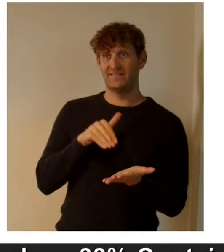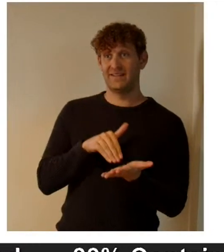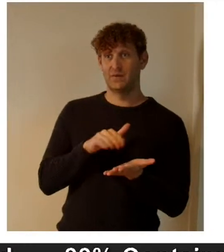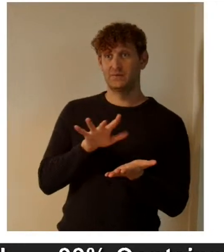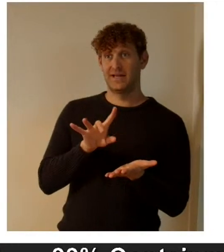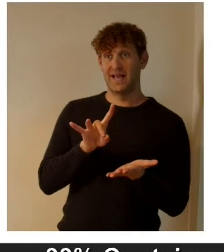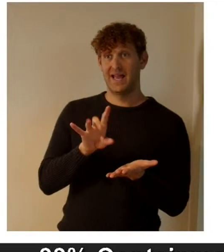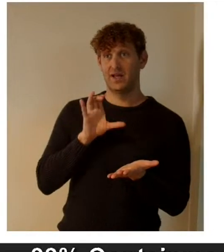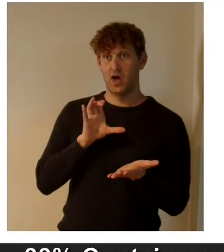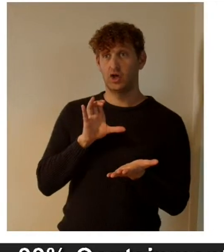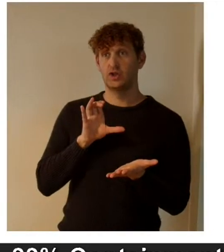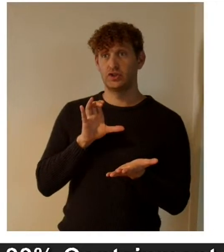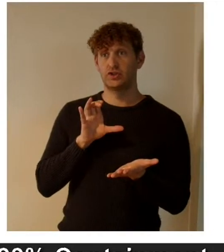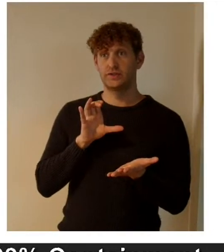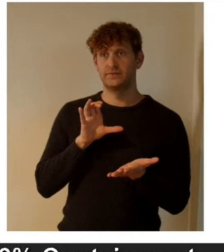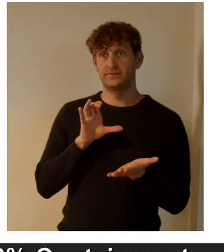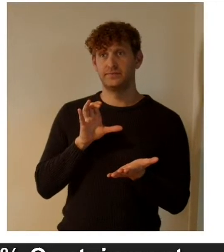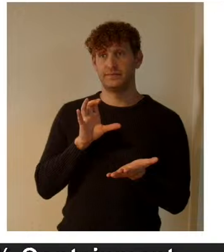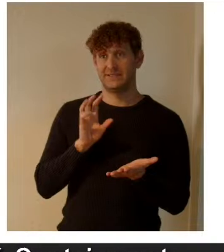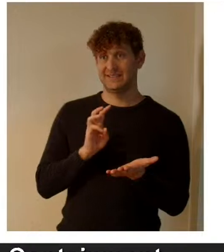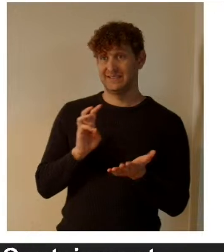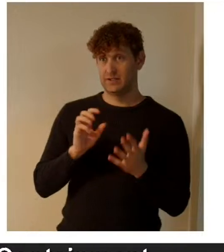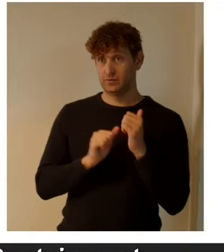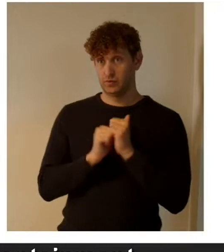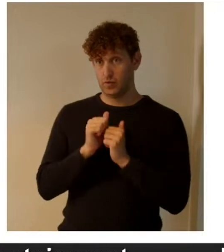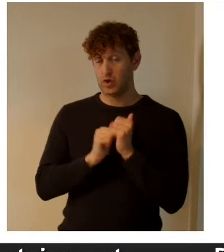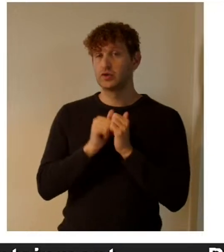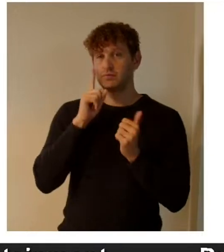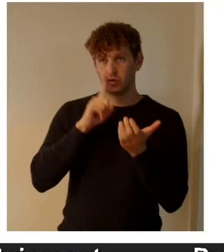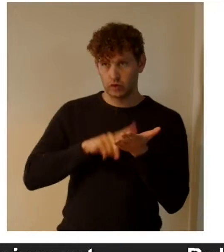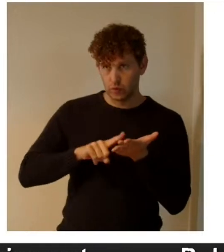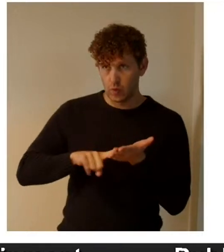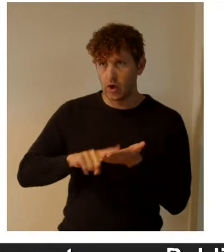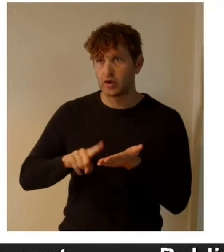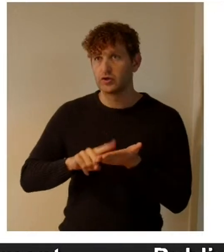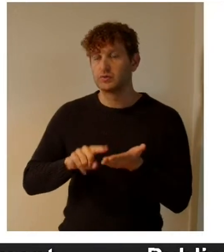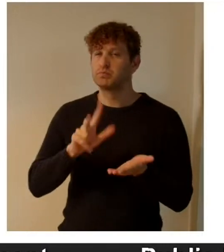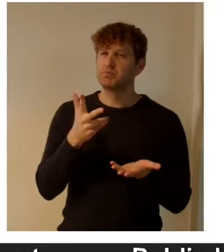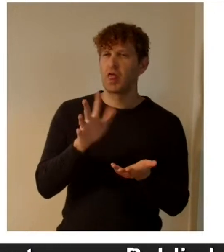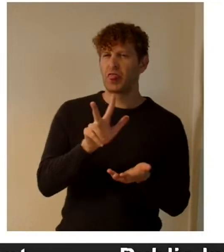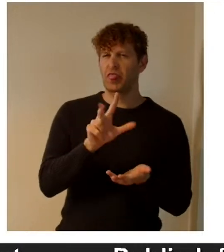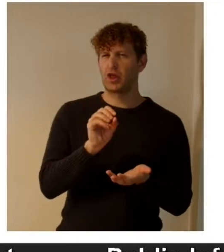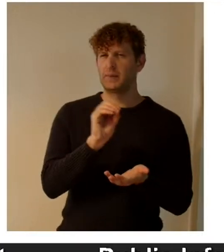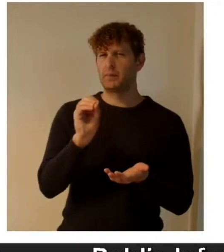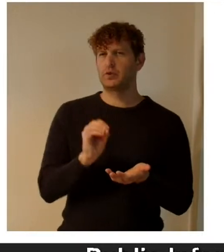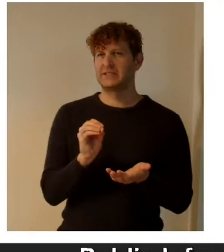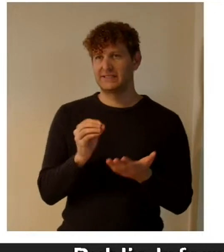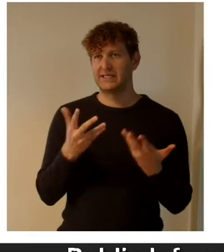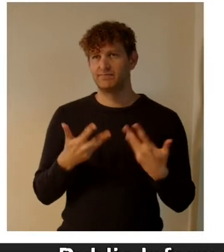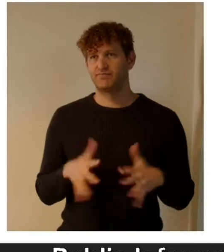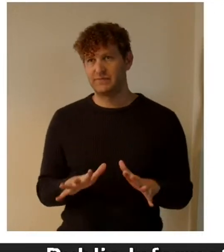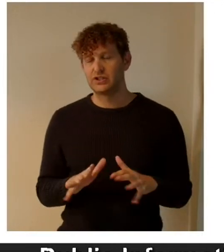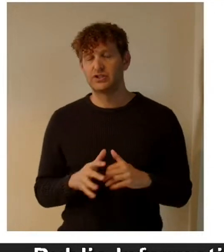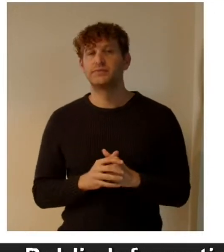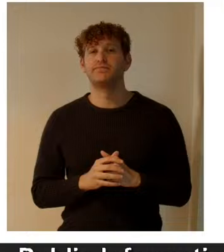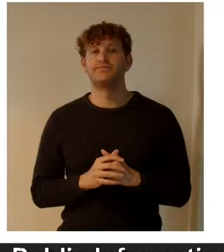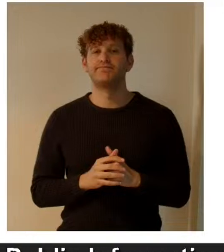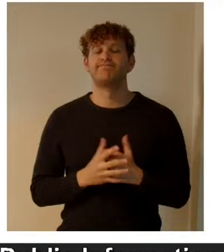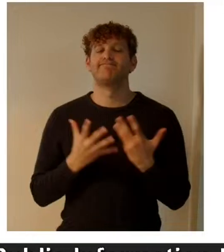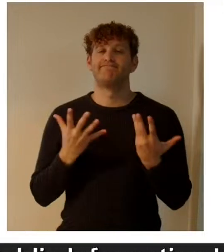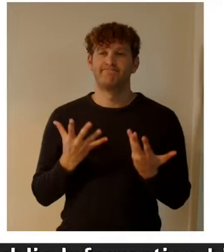5,806 structures have been inspected with 30% completion. And unfortunately, I'll